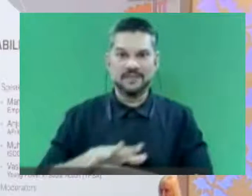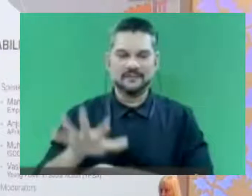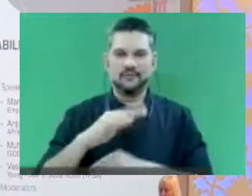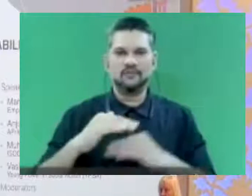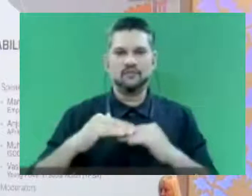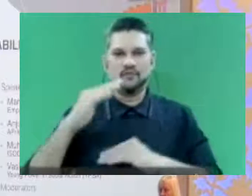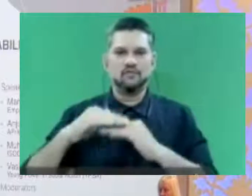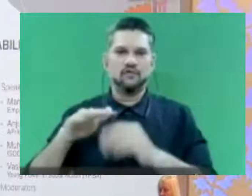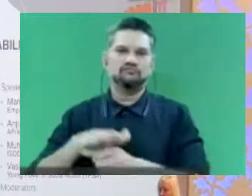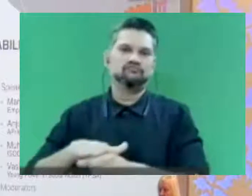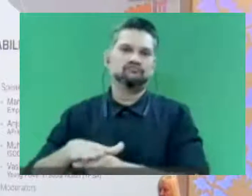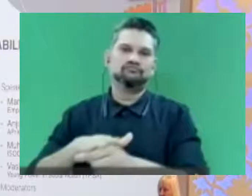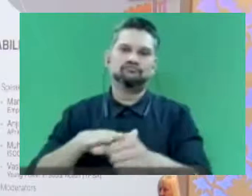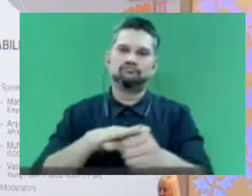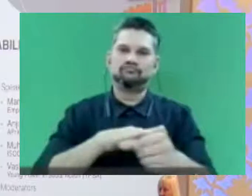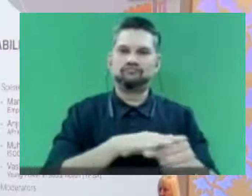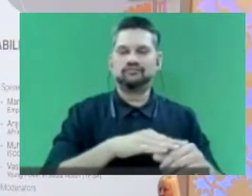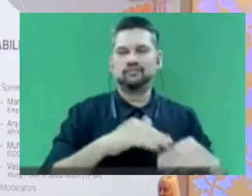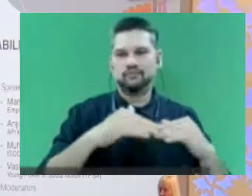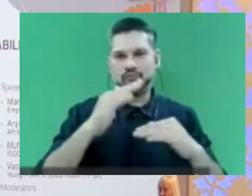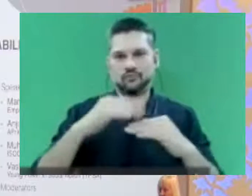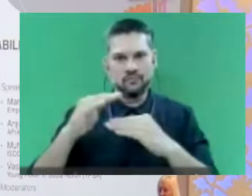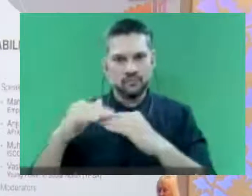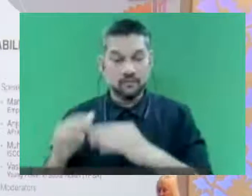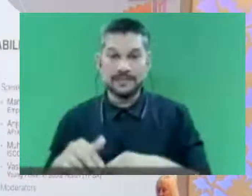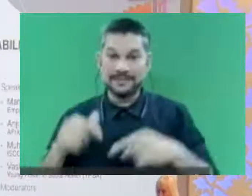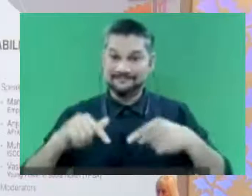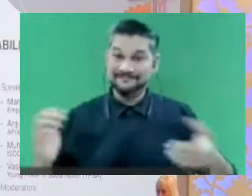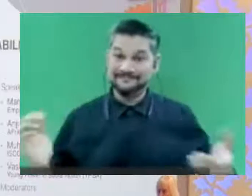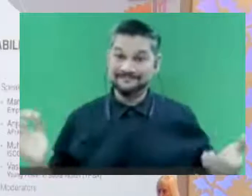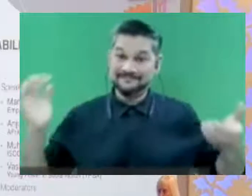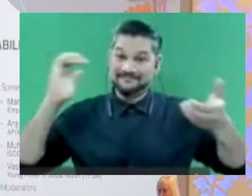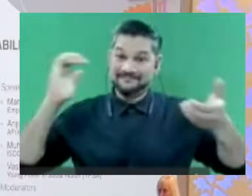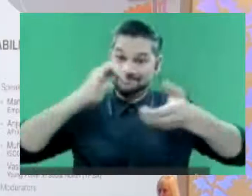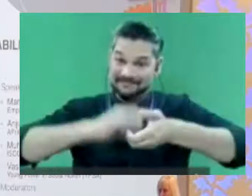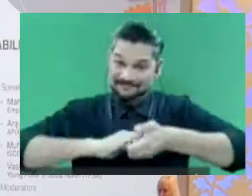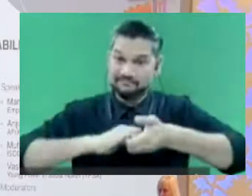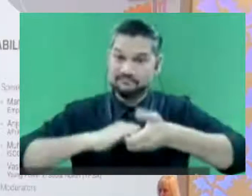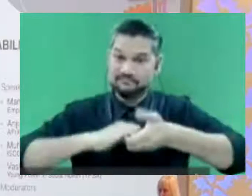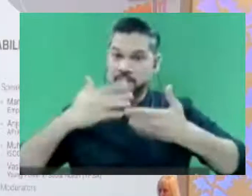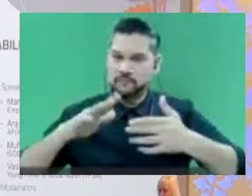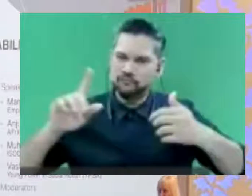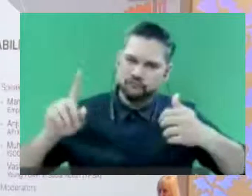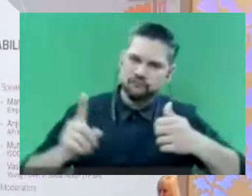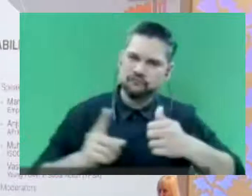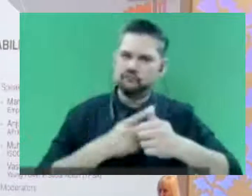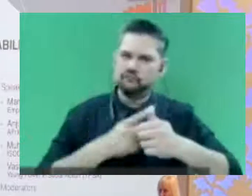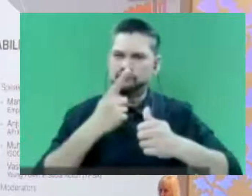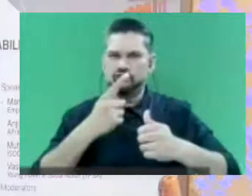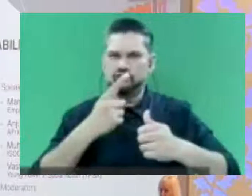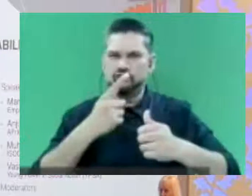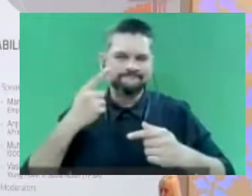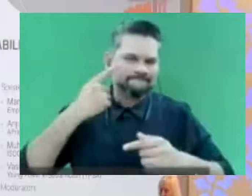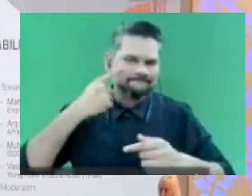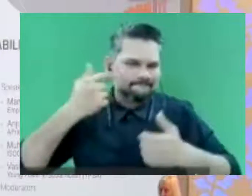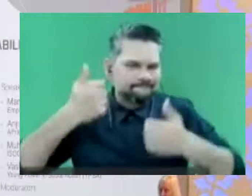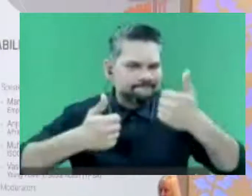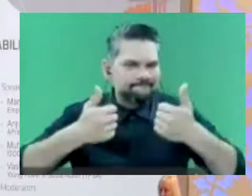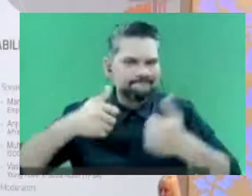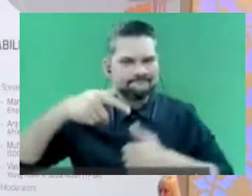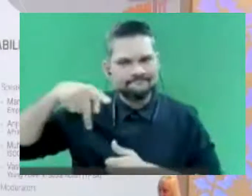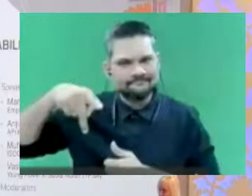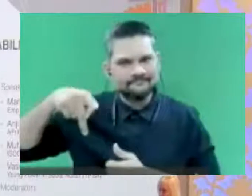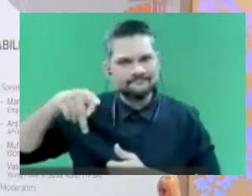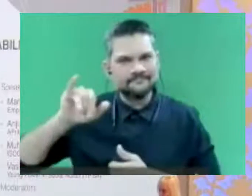partnership, we've had a pilot project starting, and it's